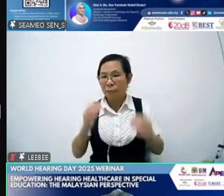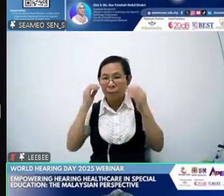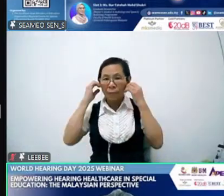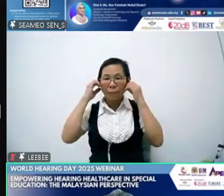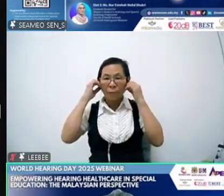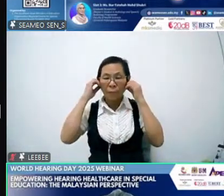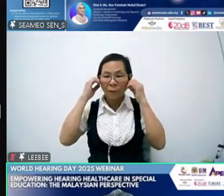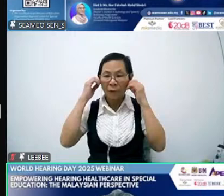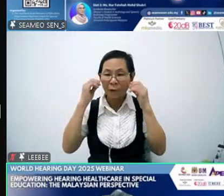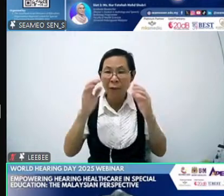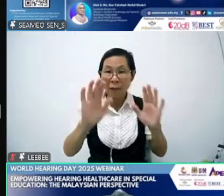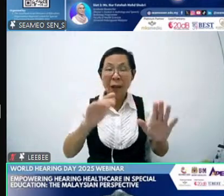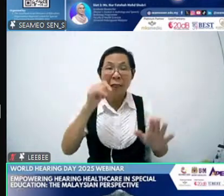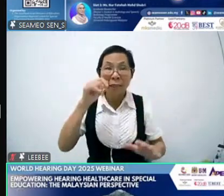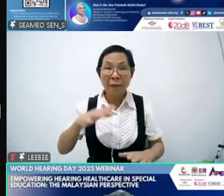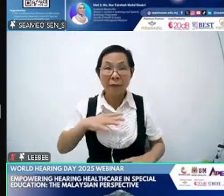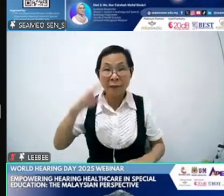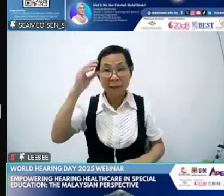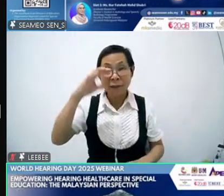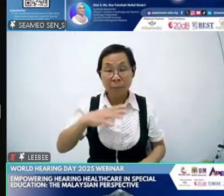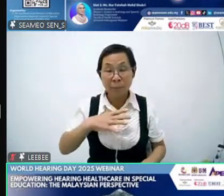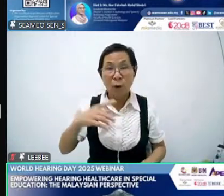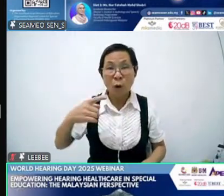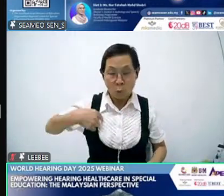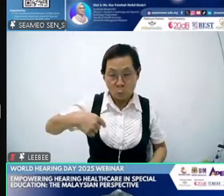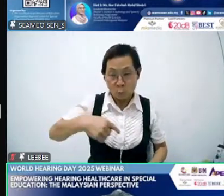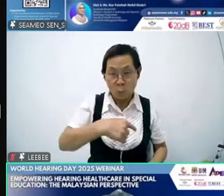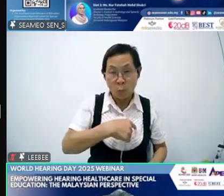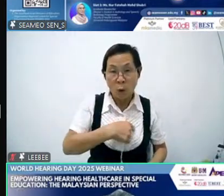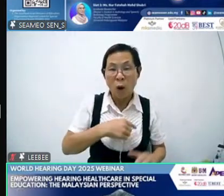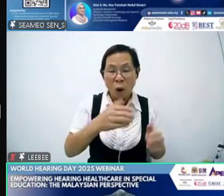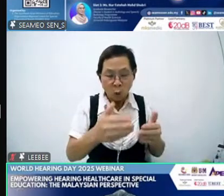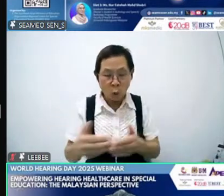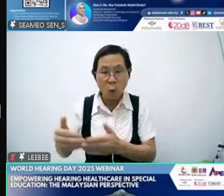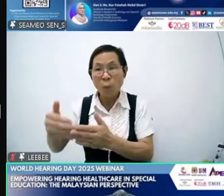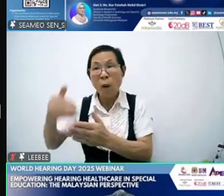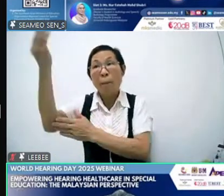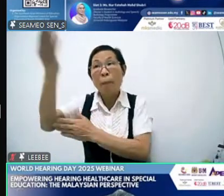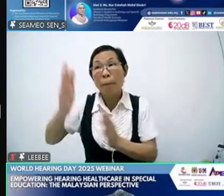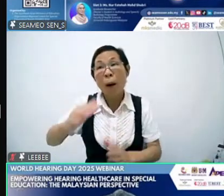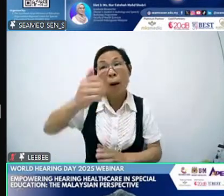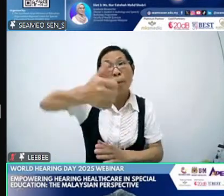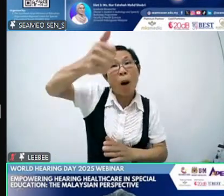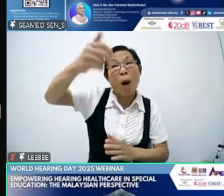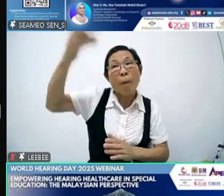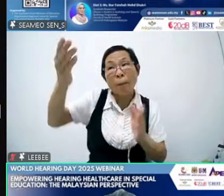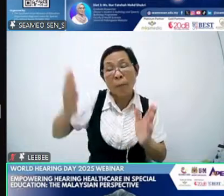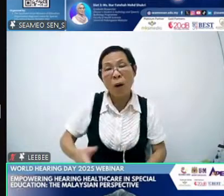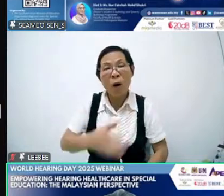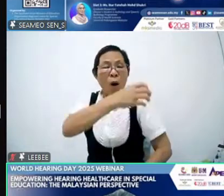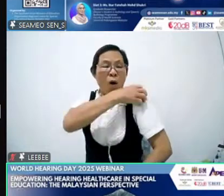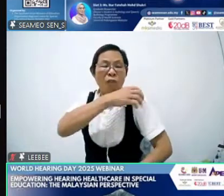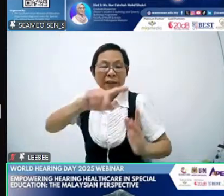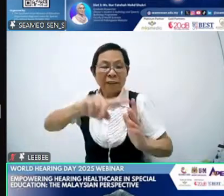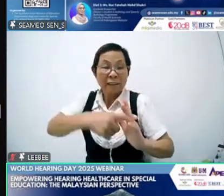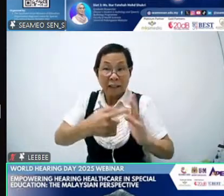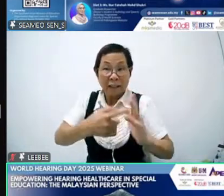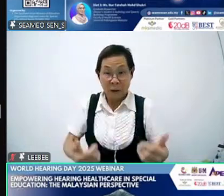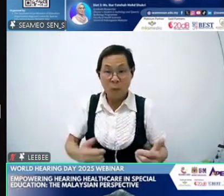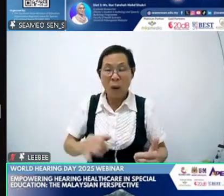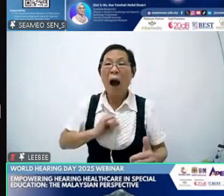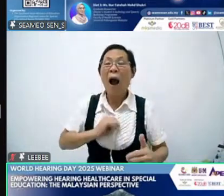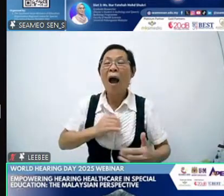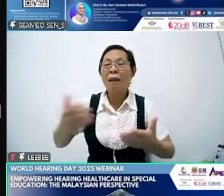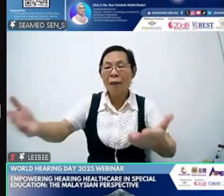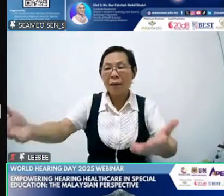Ladies and gentlemen, we will now proceed to our keynote speech session. To officially start the session, I would like to